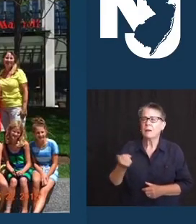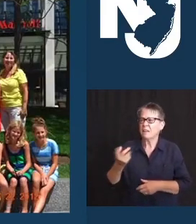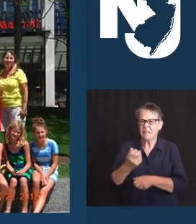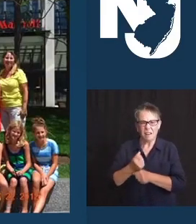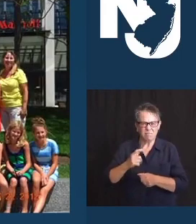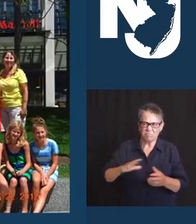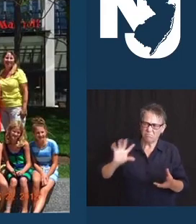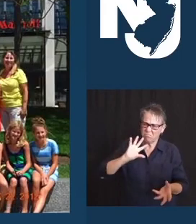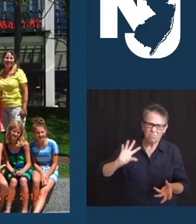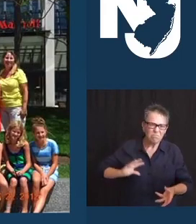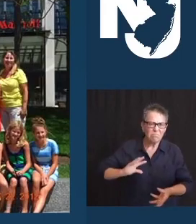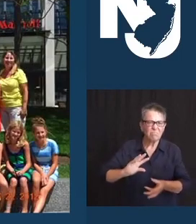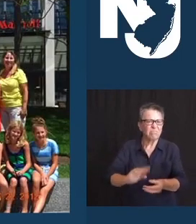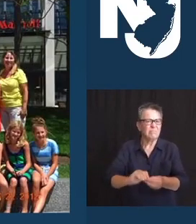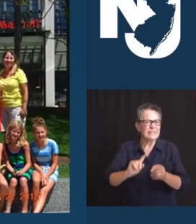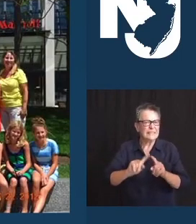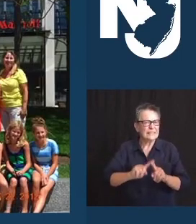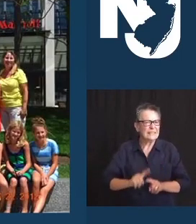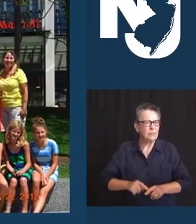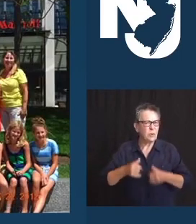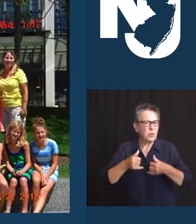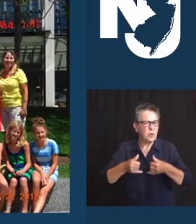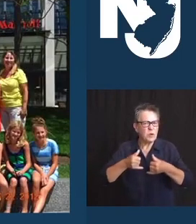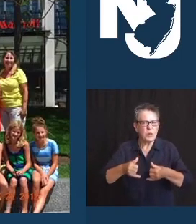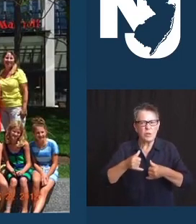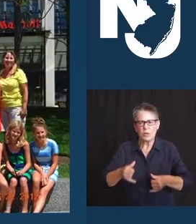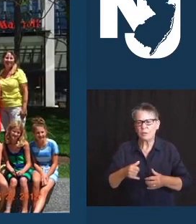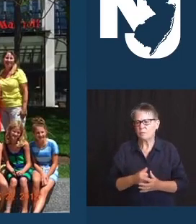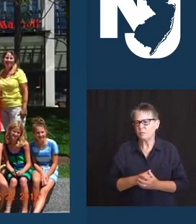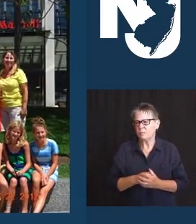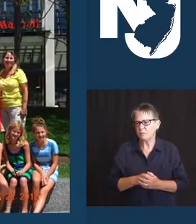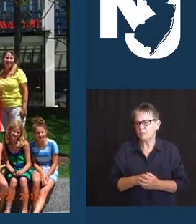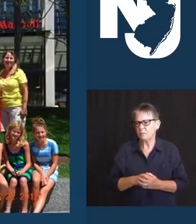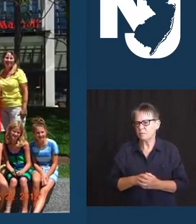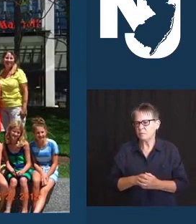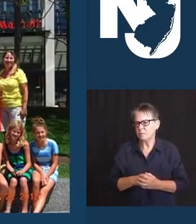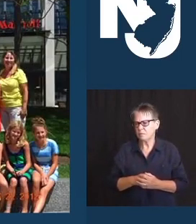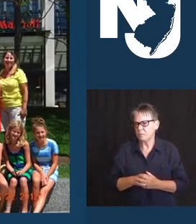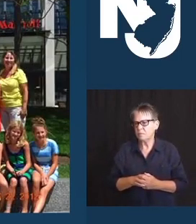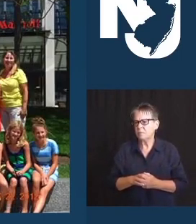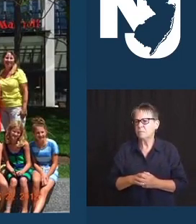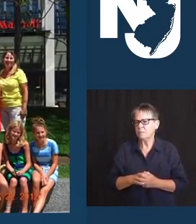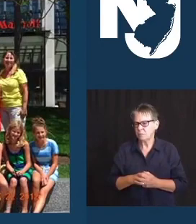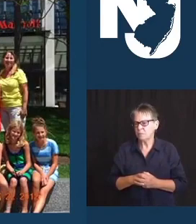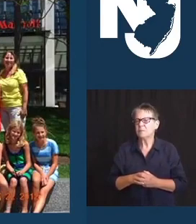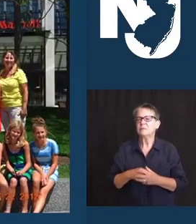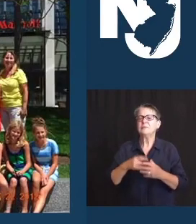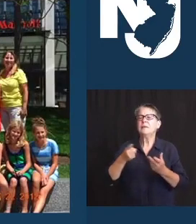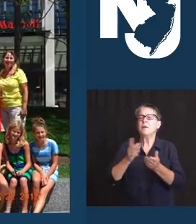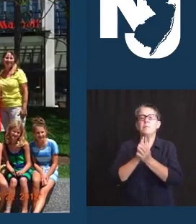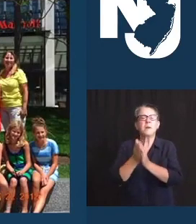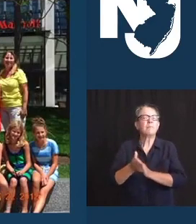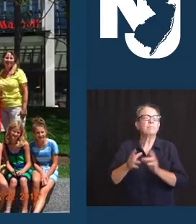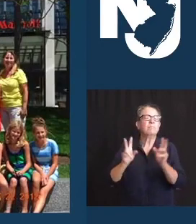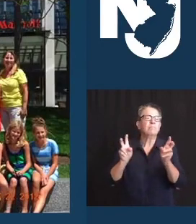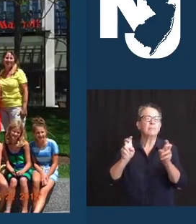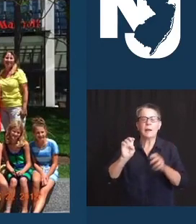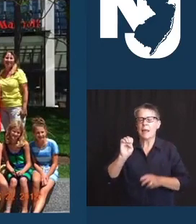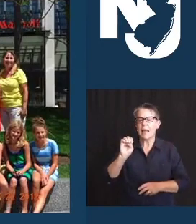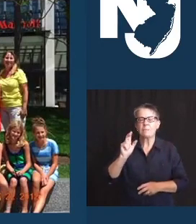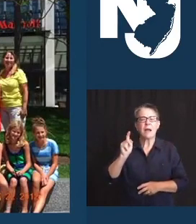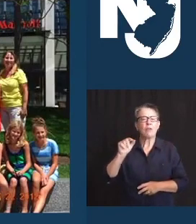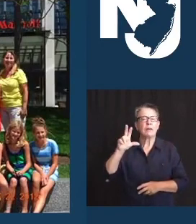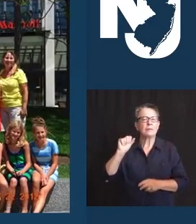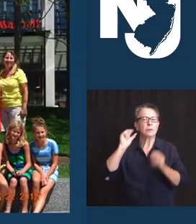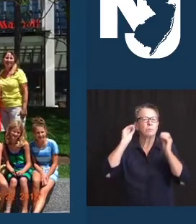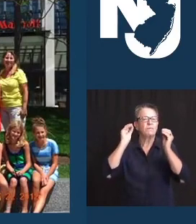held the title of Professor Emeritus at Rutgers Cook College. In 1982, Jack and his first wife,